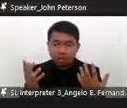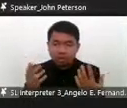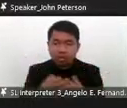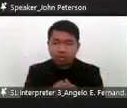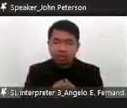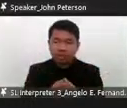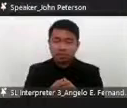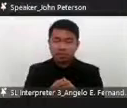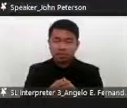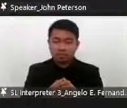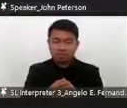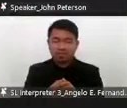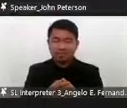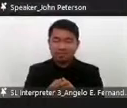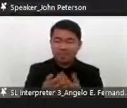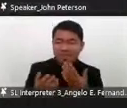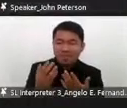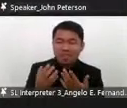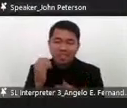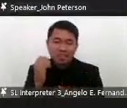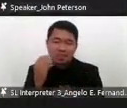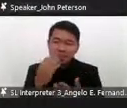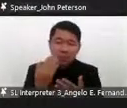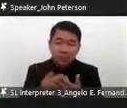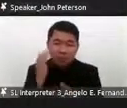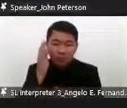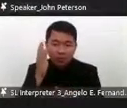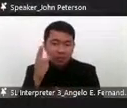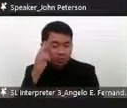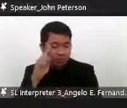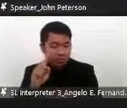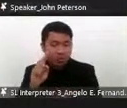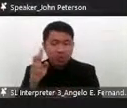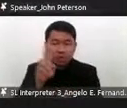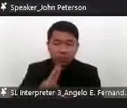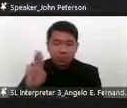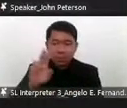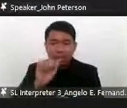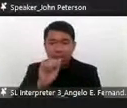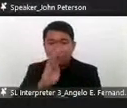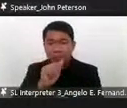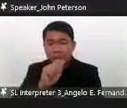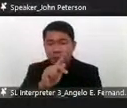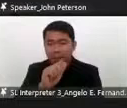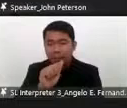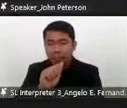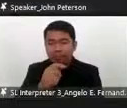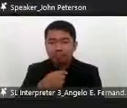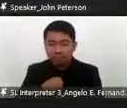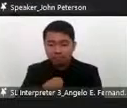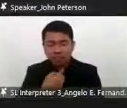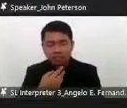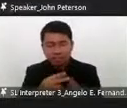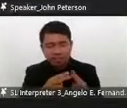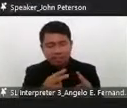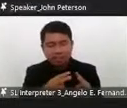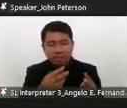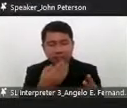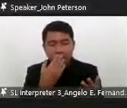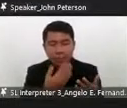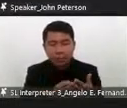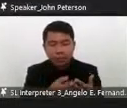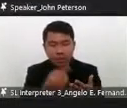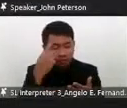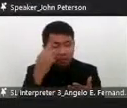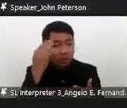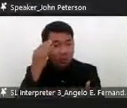a bright future when it comes to the use of abaca. So I think it's really good to know